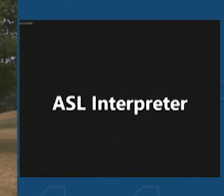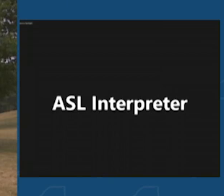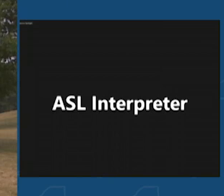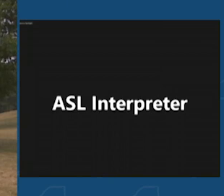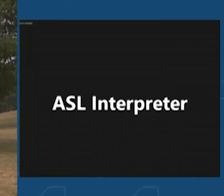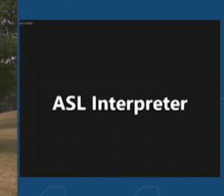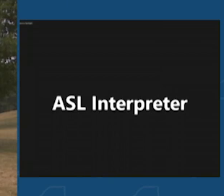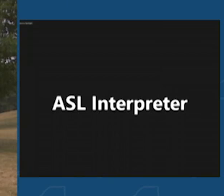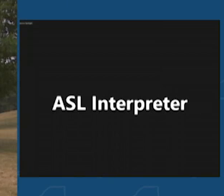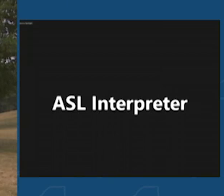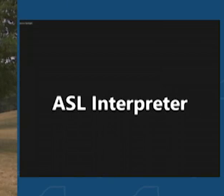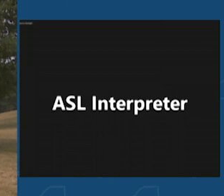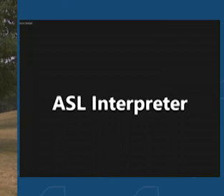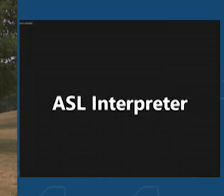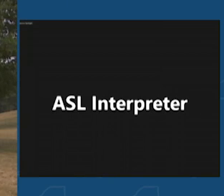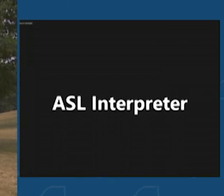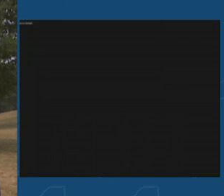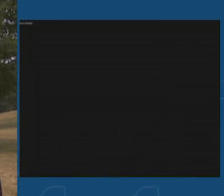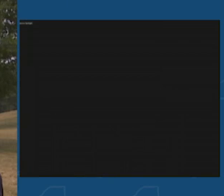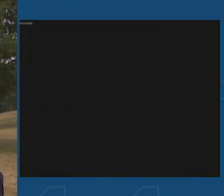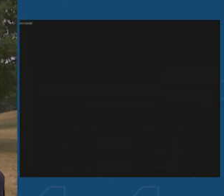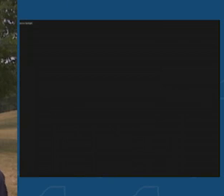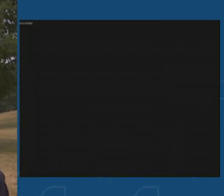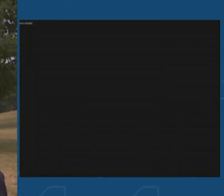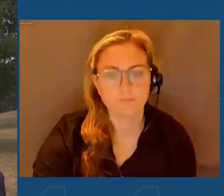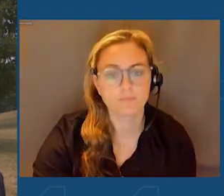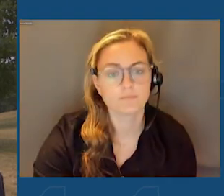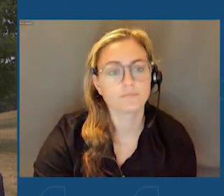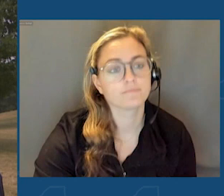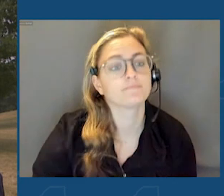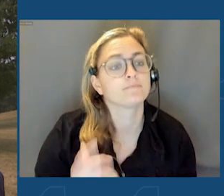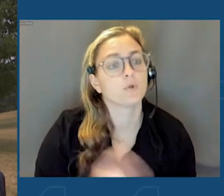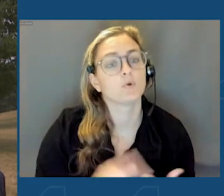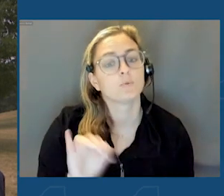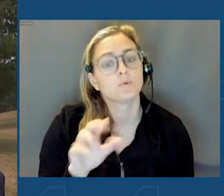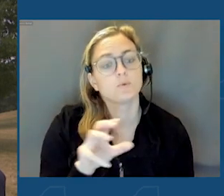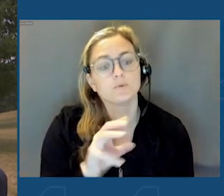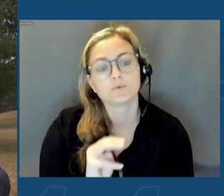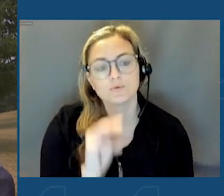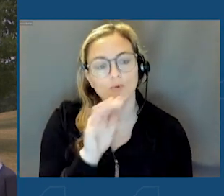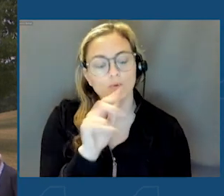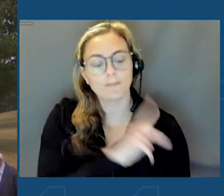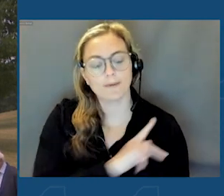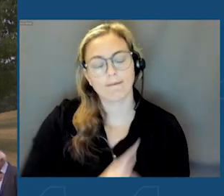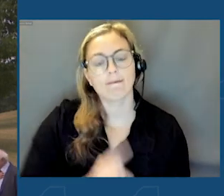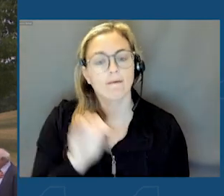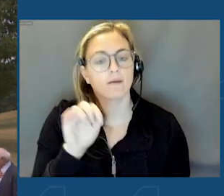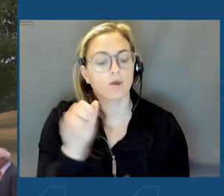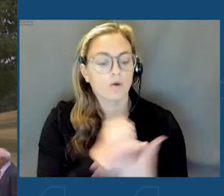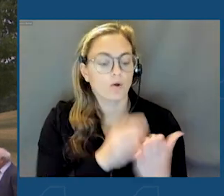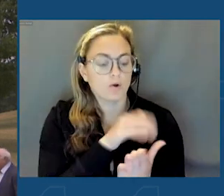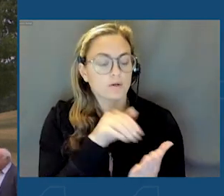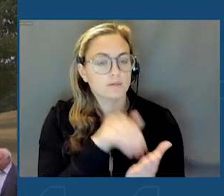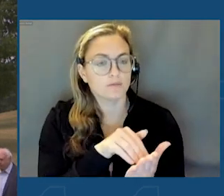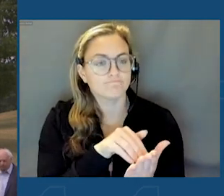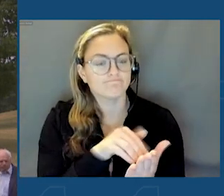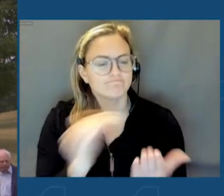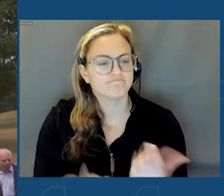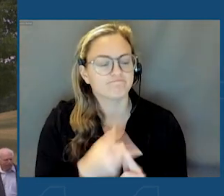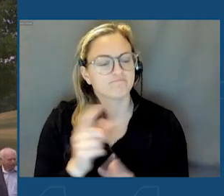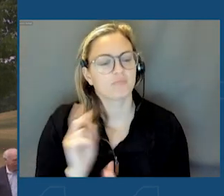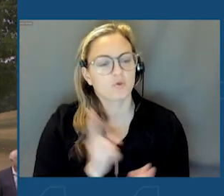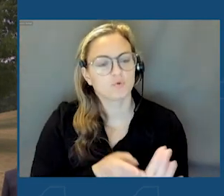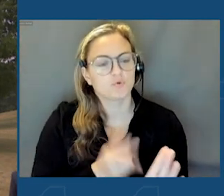Good morning and welcome to Storm King Art Center. Please join me in welcoming the New York State Assembly member,